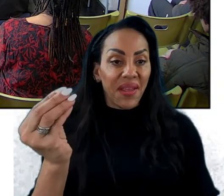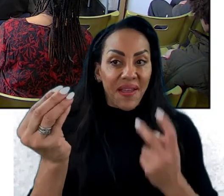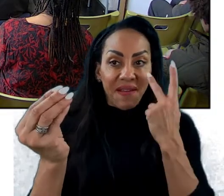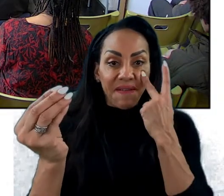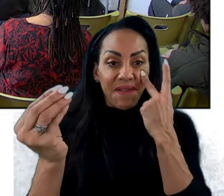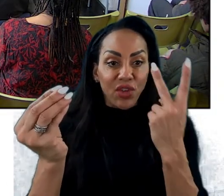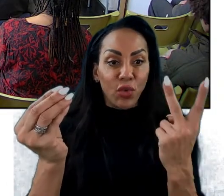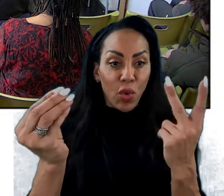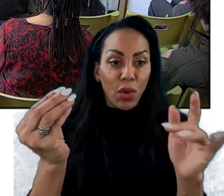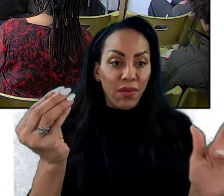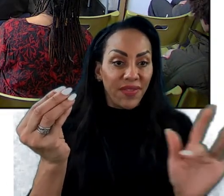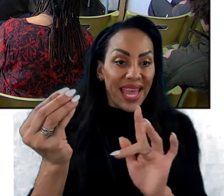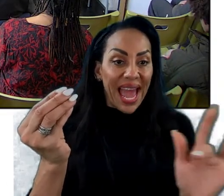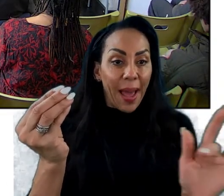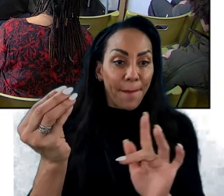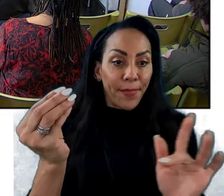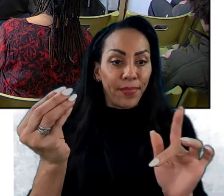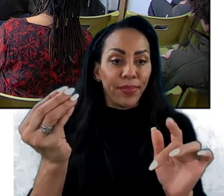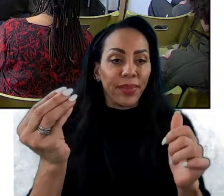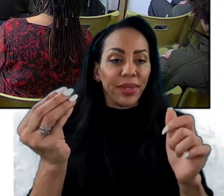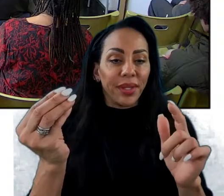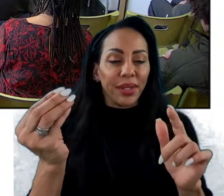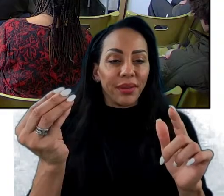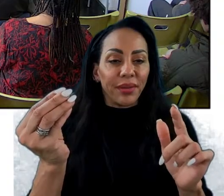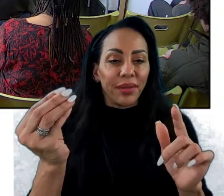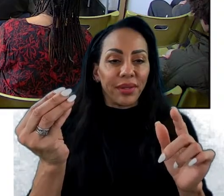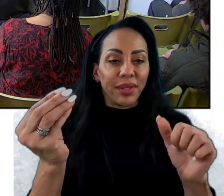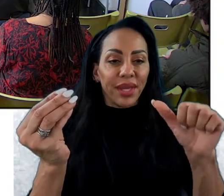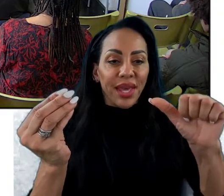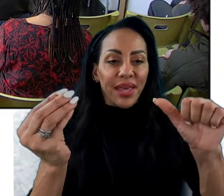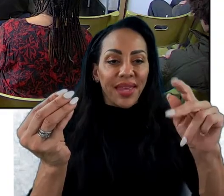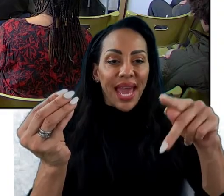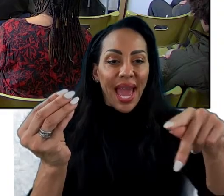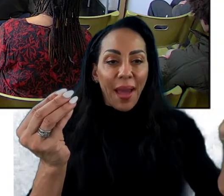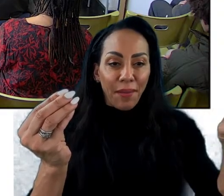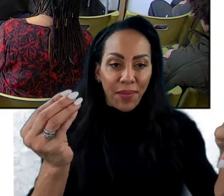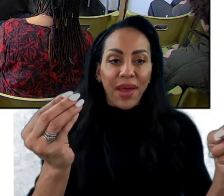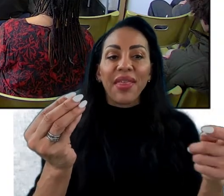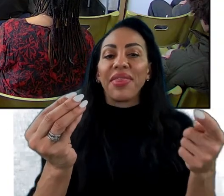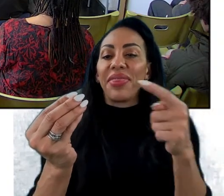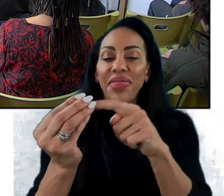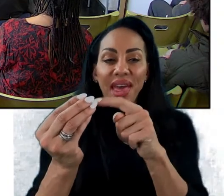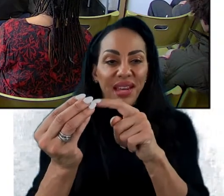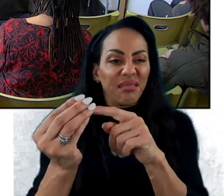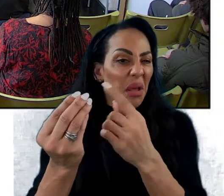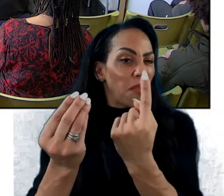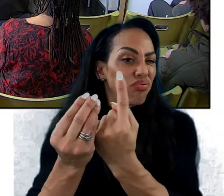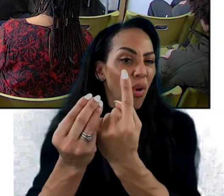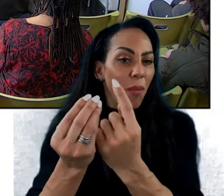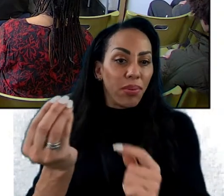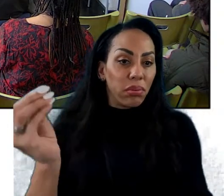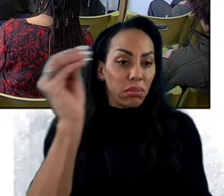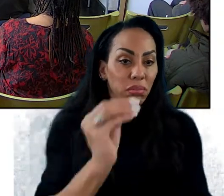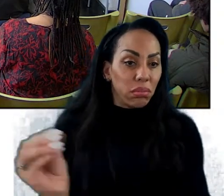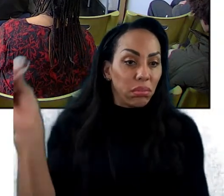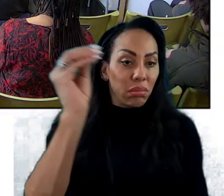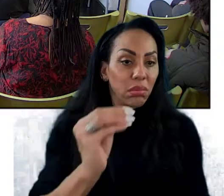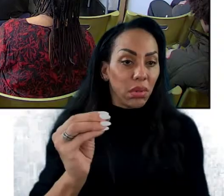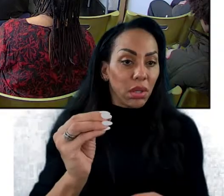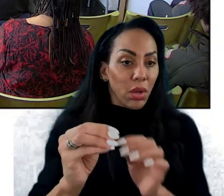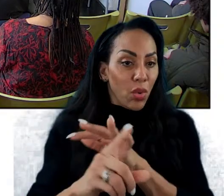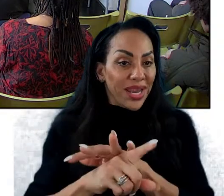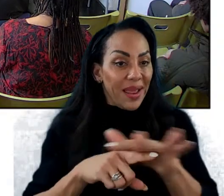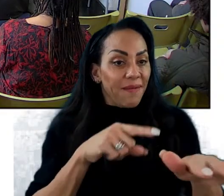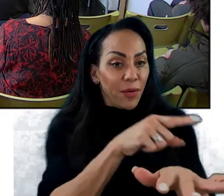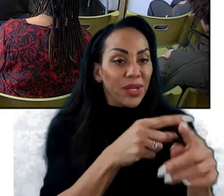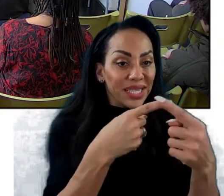app, but controlled by just a simple prop that you hold in your hand. And the movements of the prop could drive the motions in